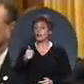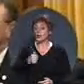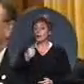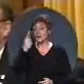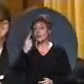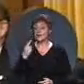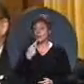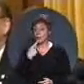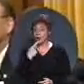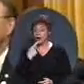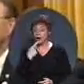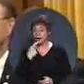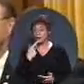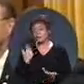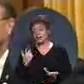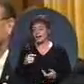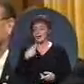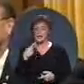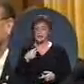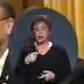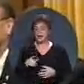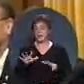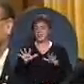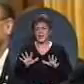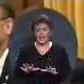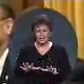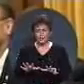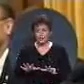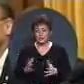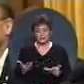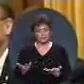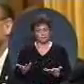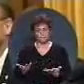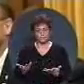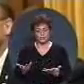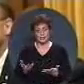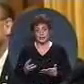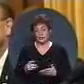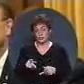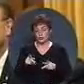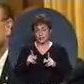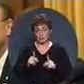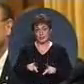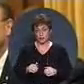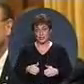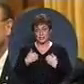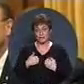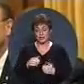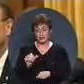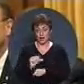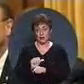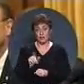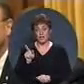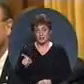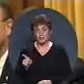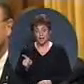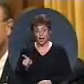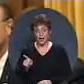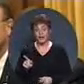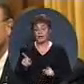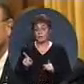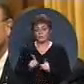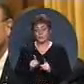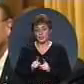believes, Mr. Speaker, they talk about tragedies amongst